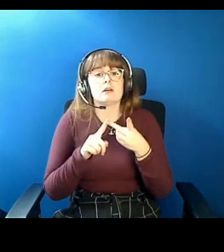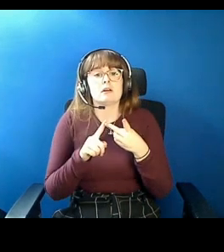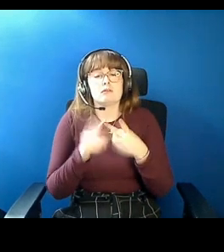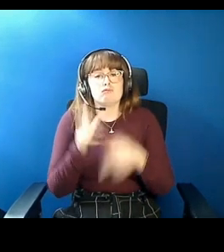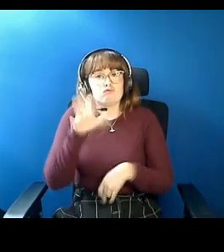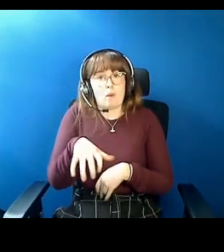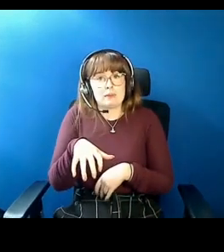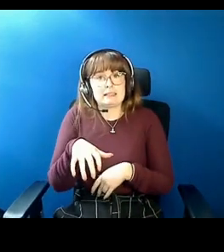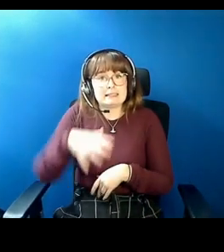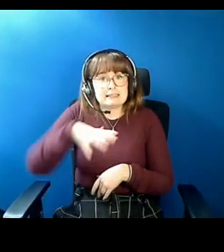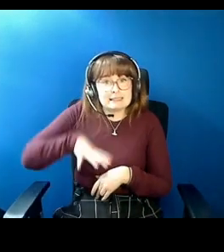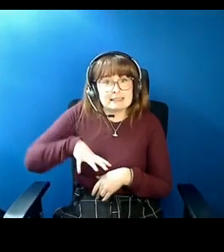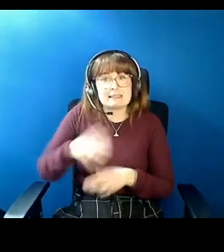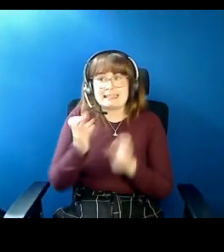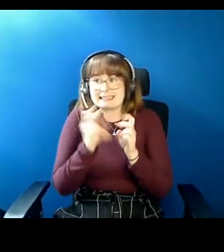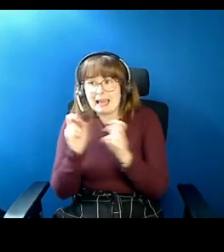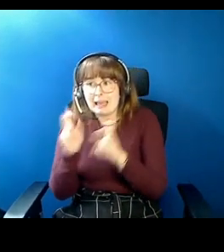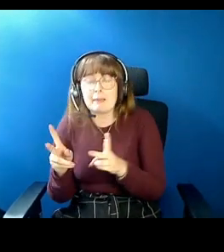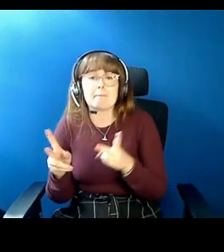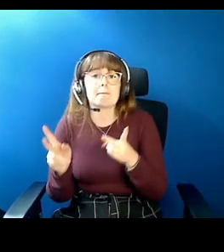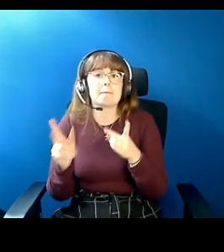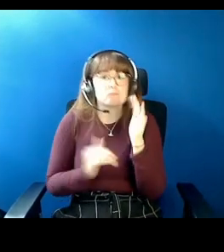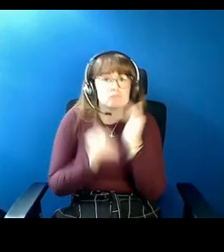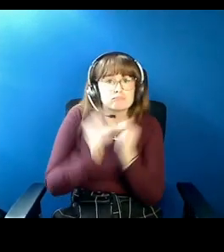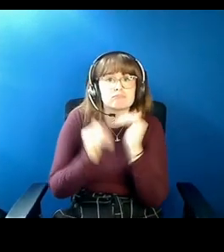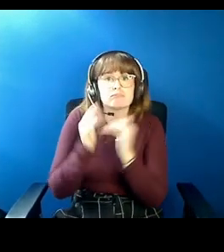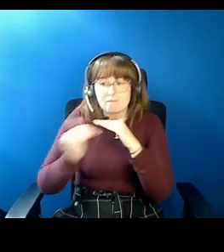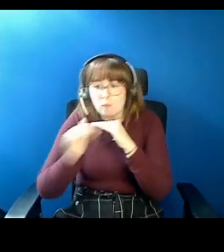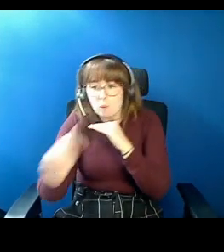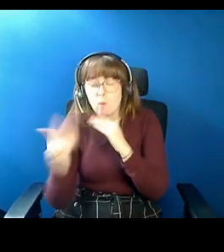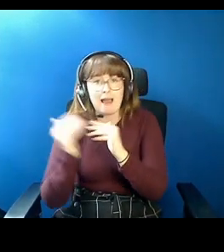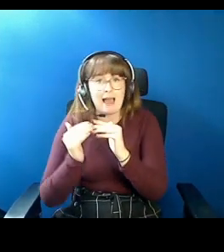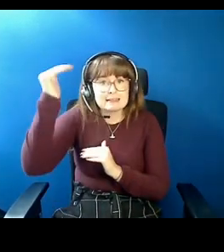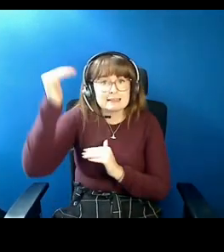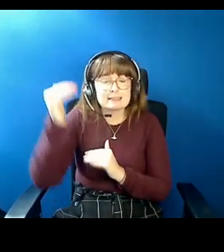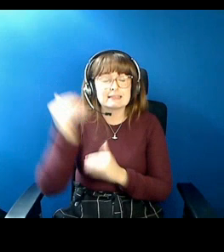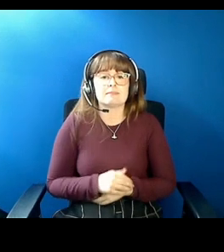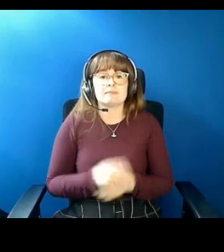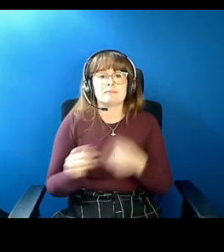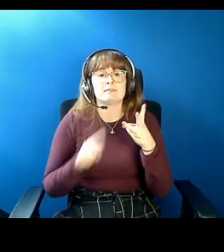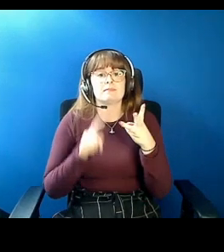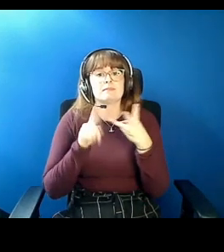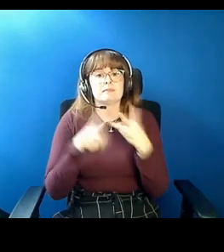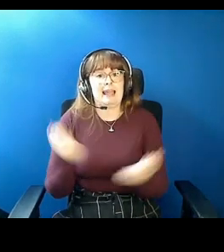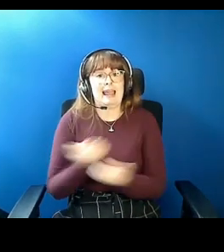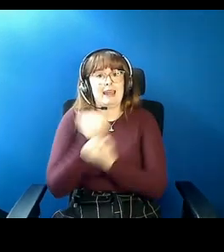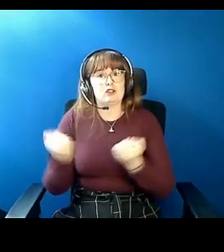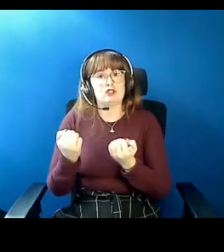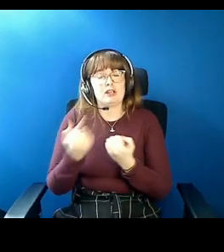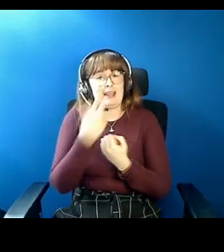things like property type, built form, floor area, and height. It includes information on energy efficiency measures, such as